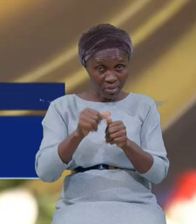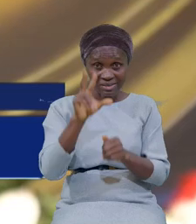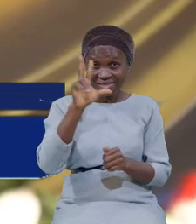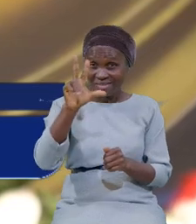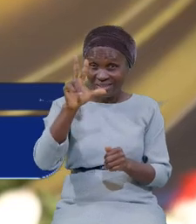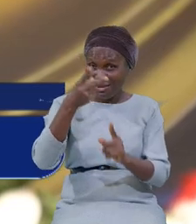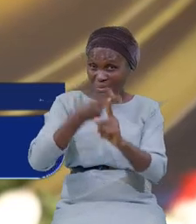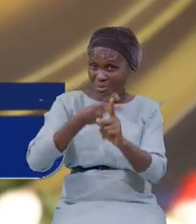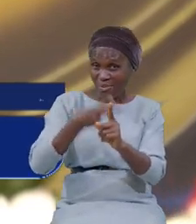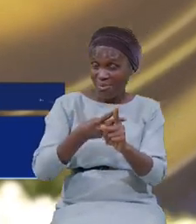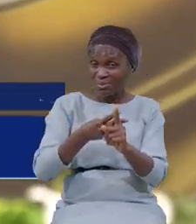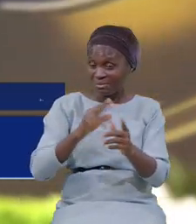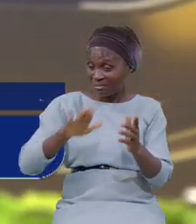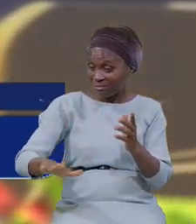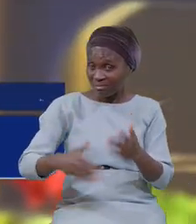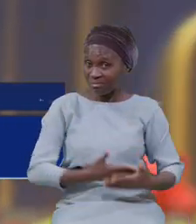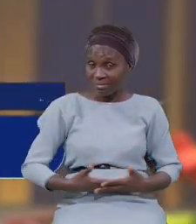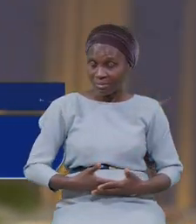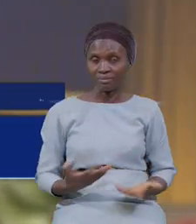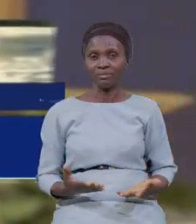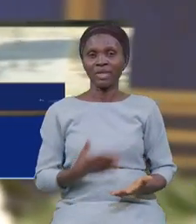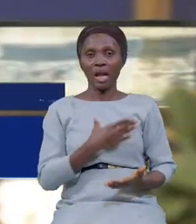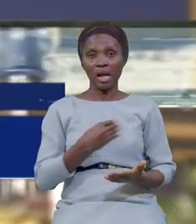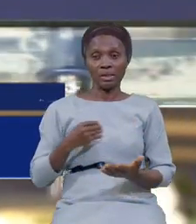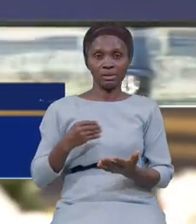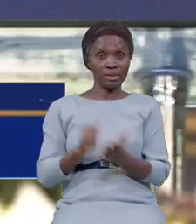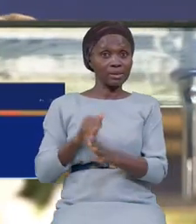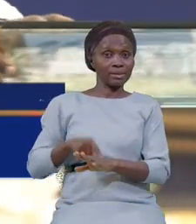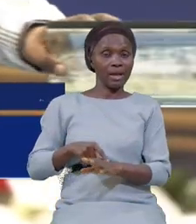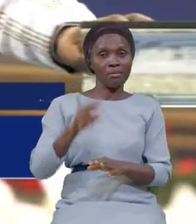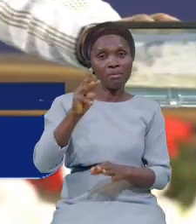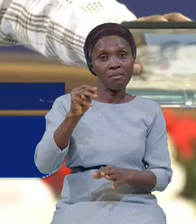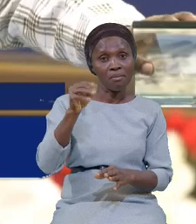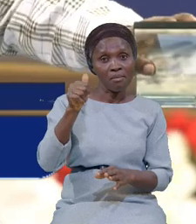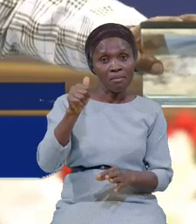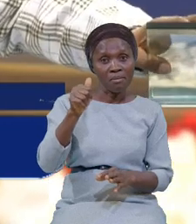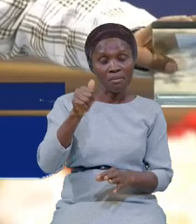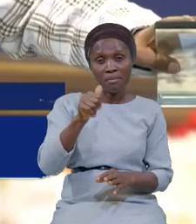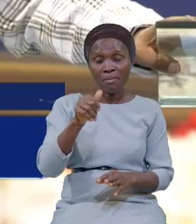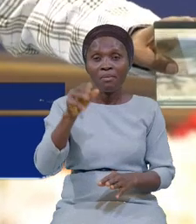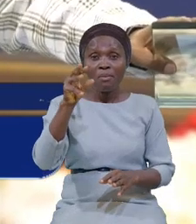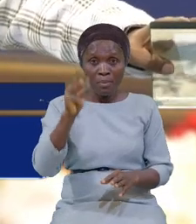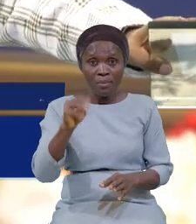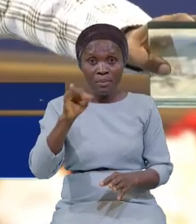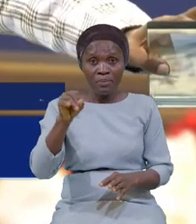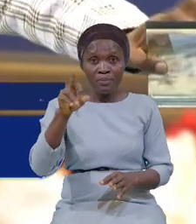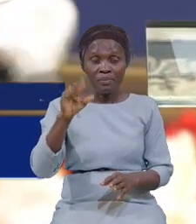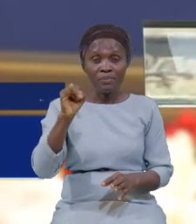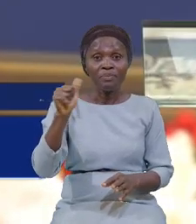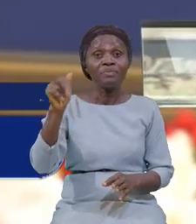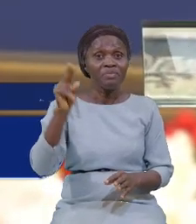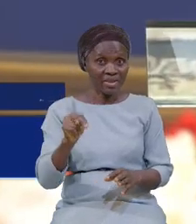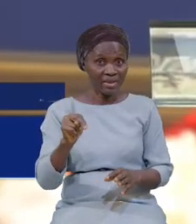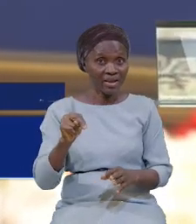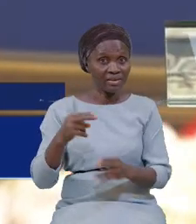old child. And quickly, Miriam came at the right time and asked her, "Can